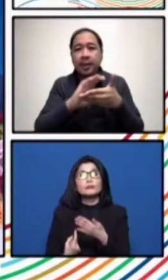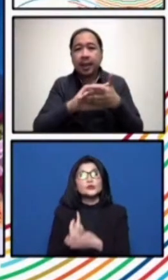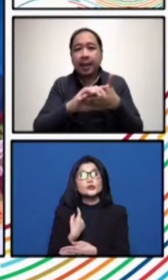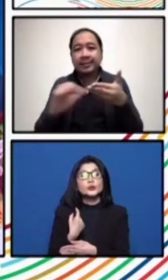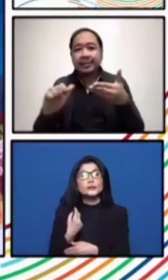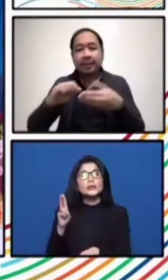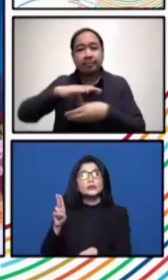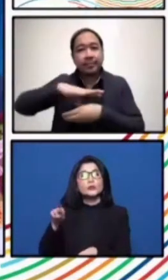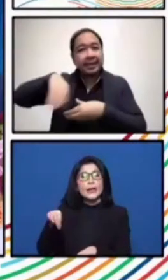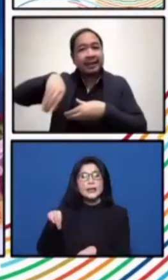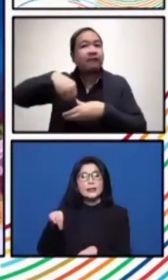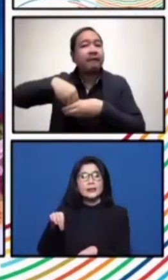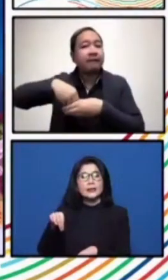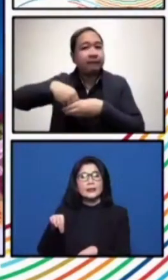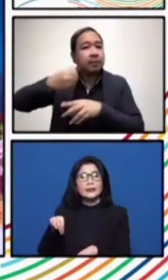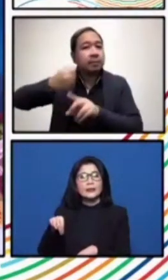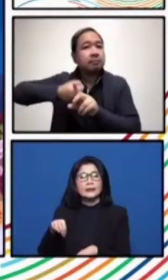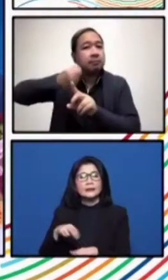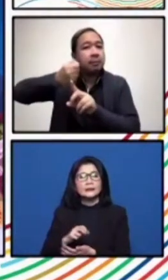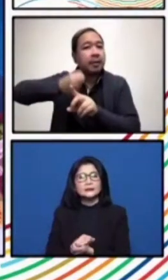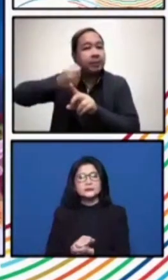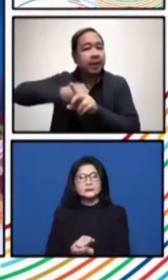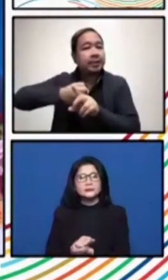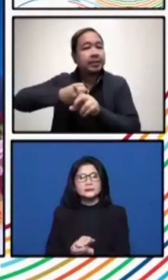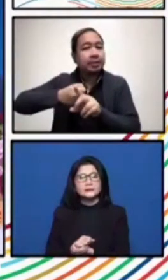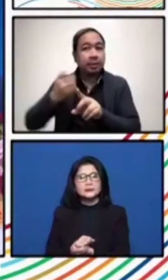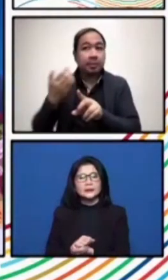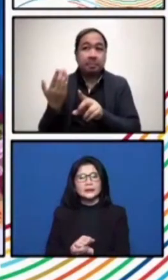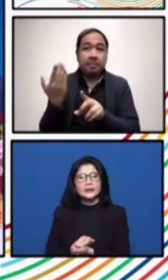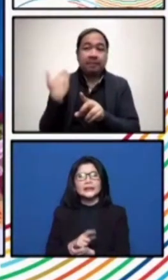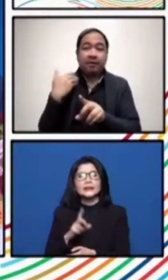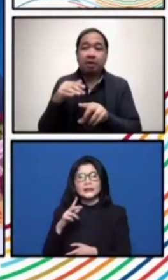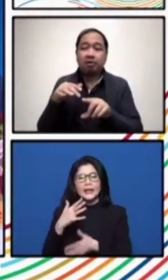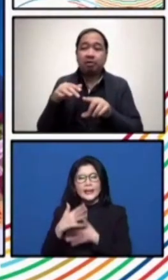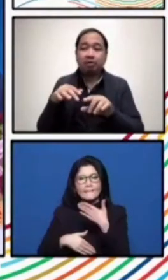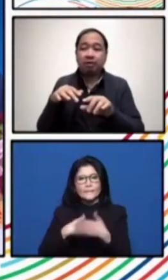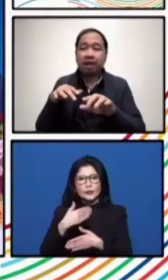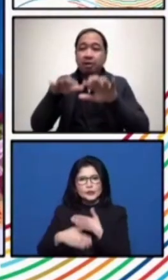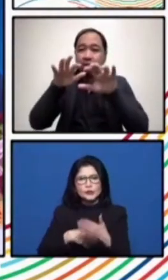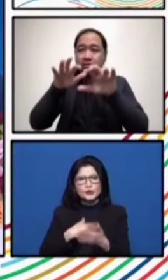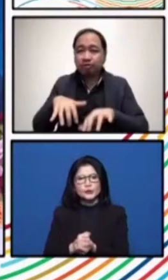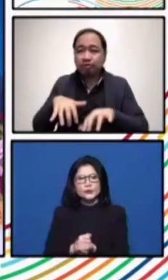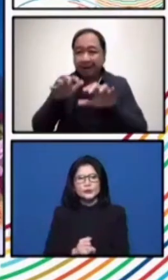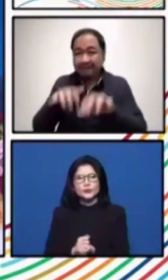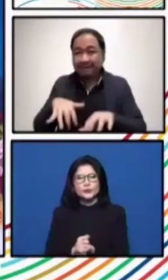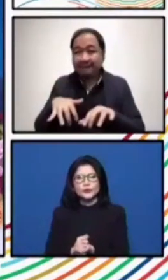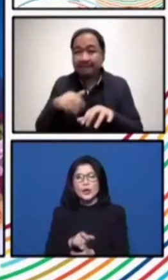wimbled very actively throughout the drafting process to isolate his patients